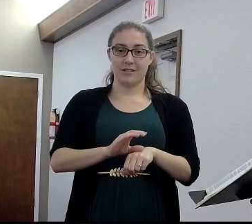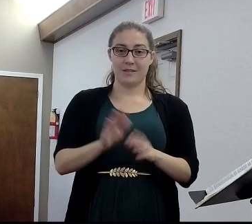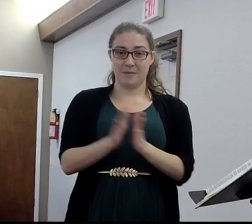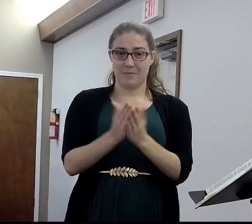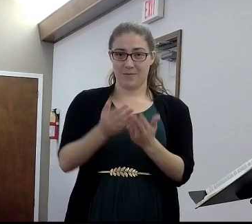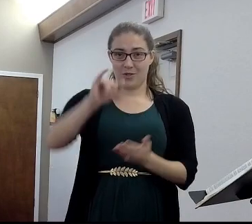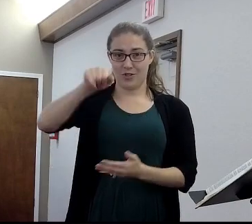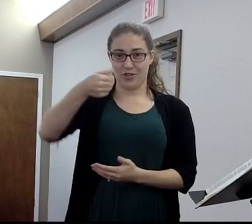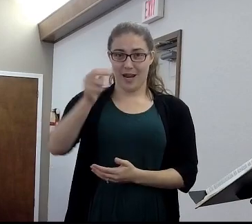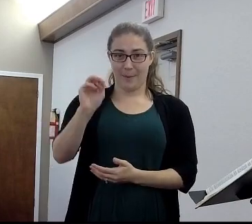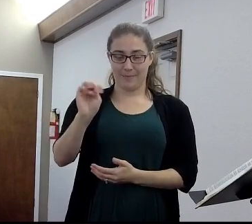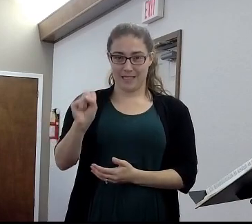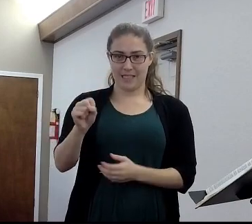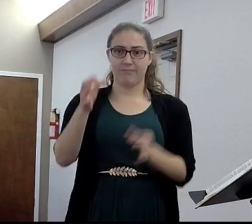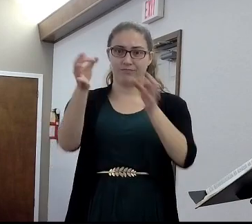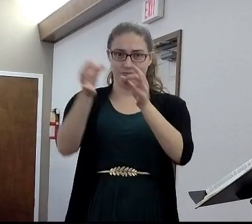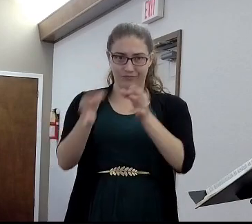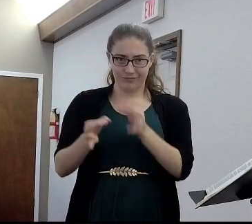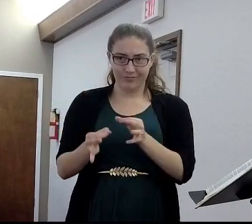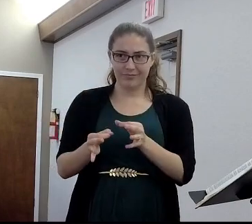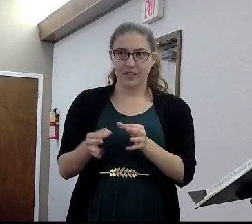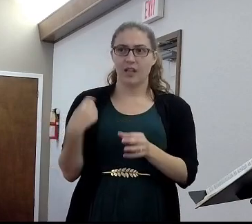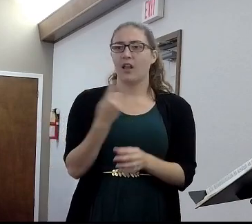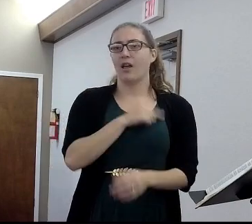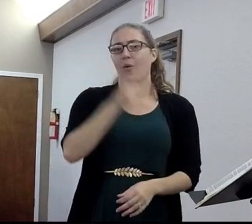It's hard for us to think that way because we all think we're broke, right?